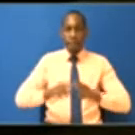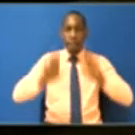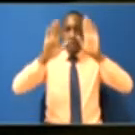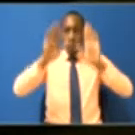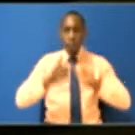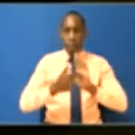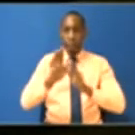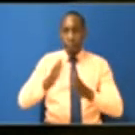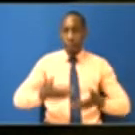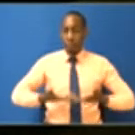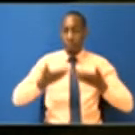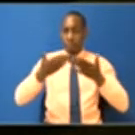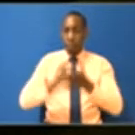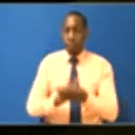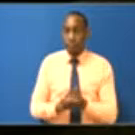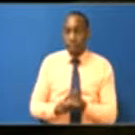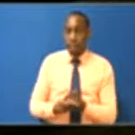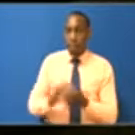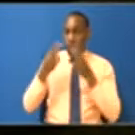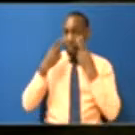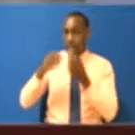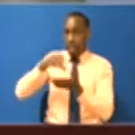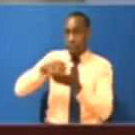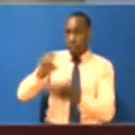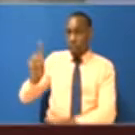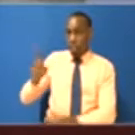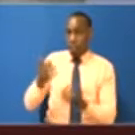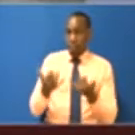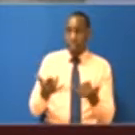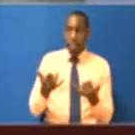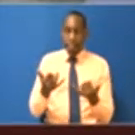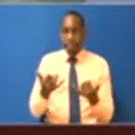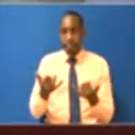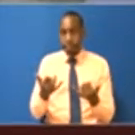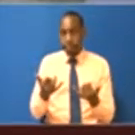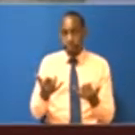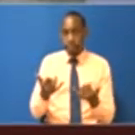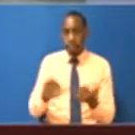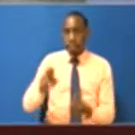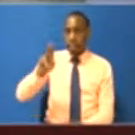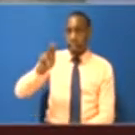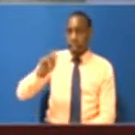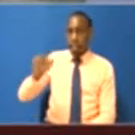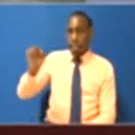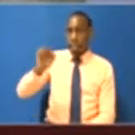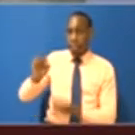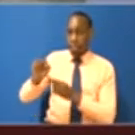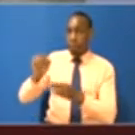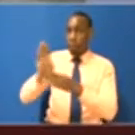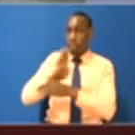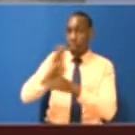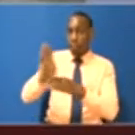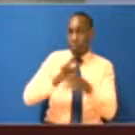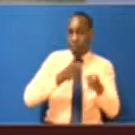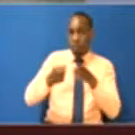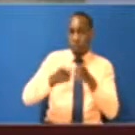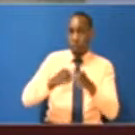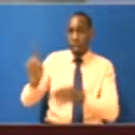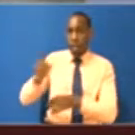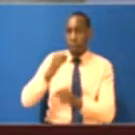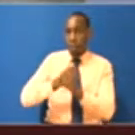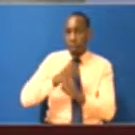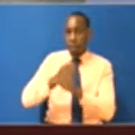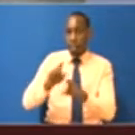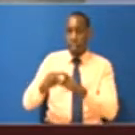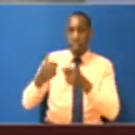i don't hear more from from karen on karen when you look at where nairobi is right now uh with nms still very much involved in nairobi affairs with